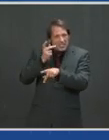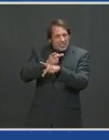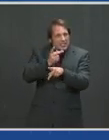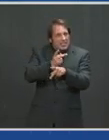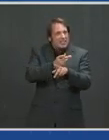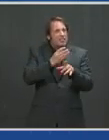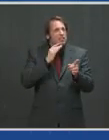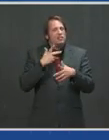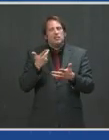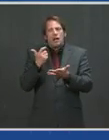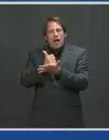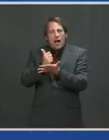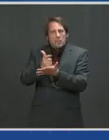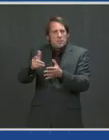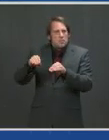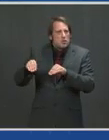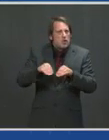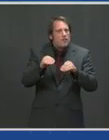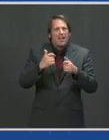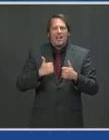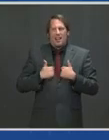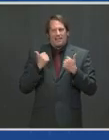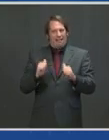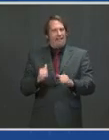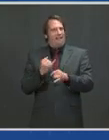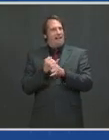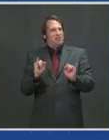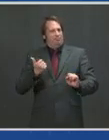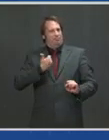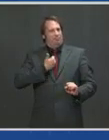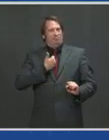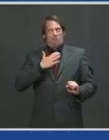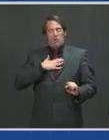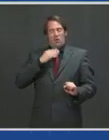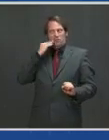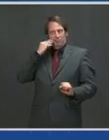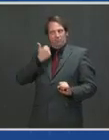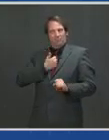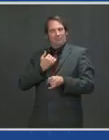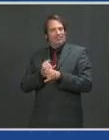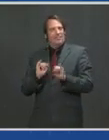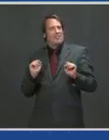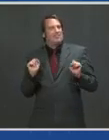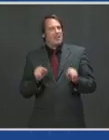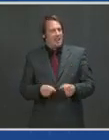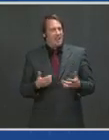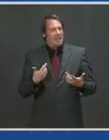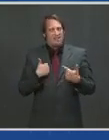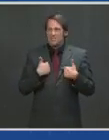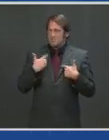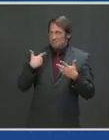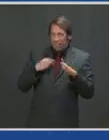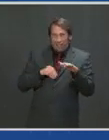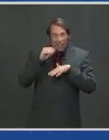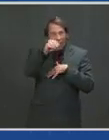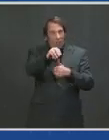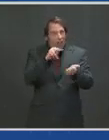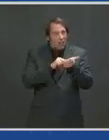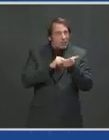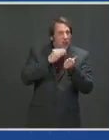and live independently in their home, allowing them to stay in their homes, and I might add, saving Medicaid hundreds